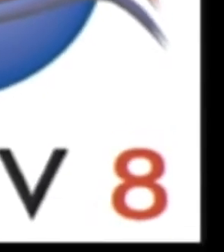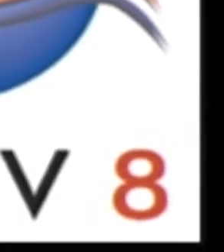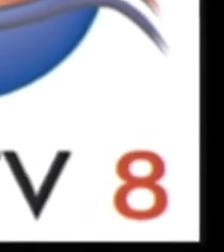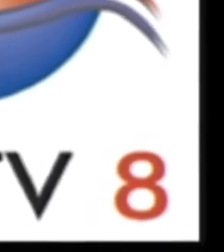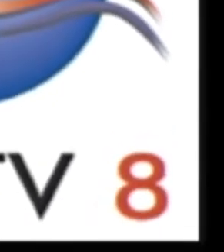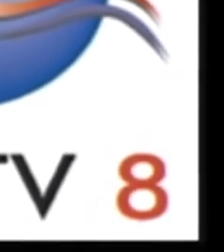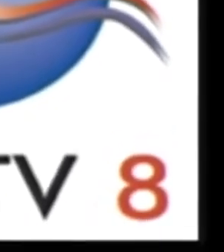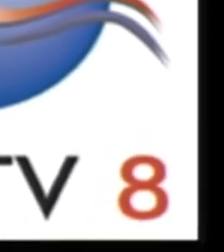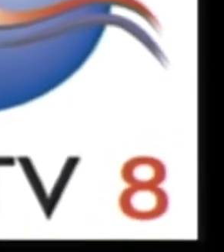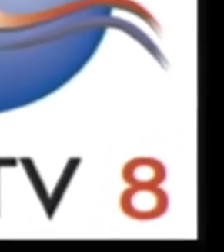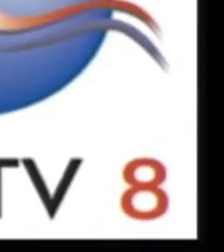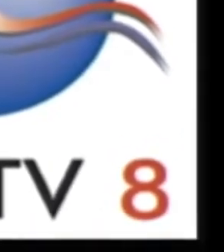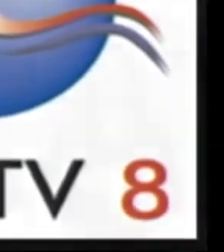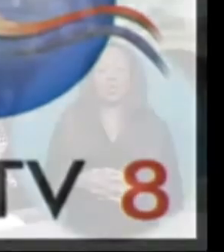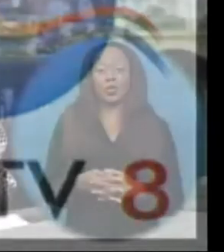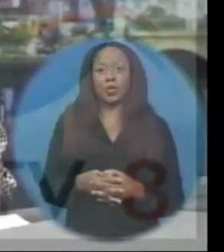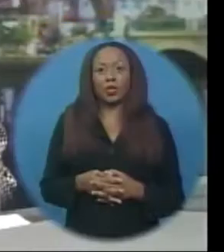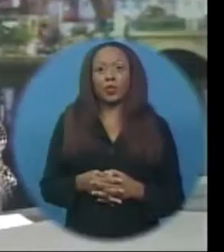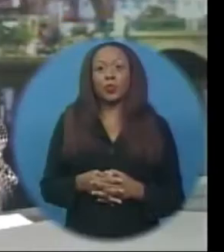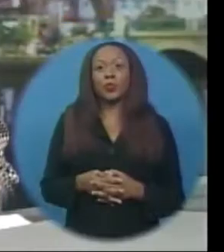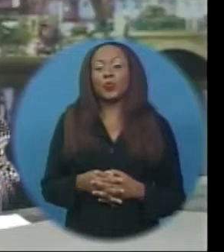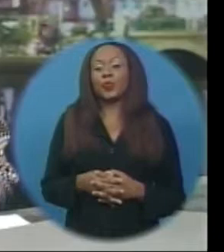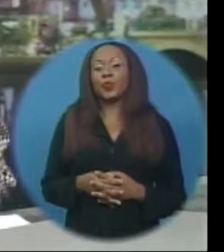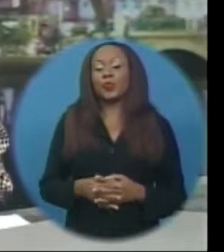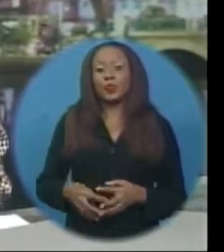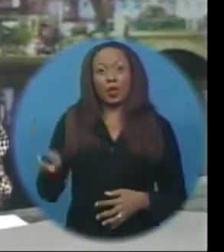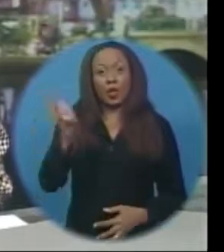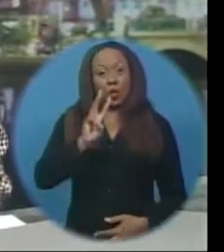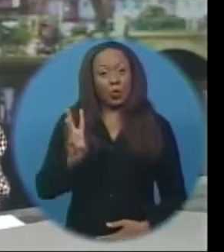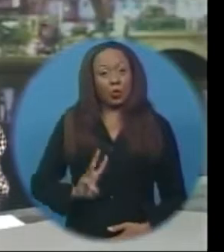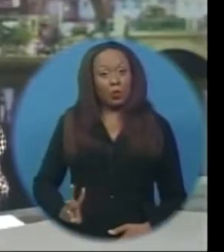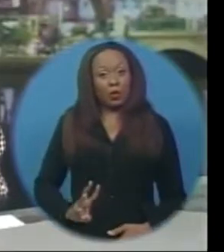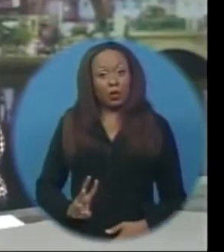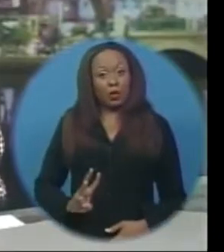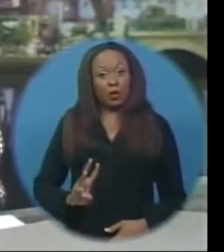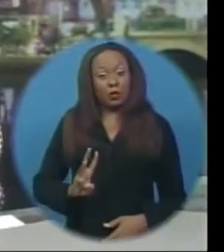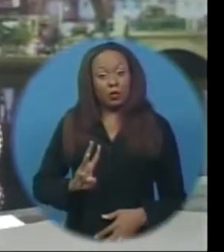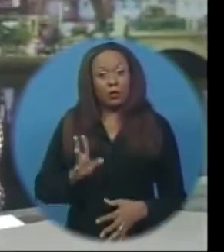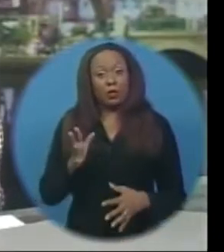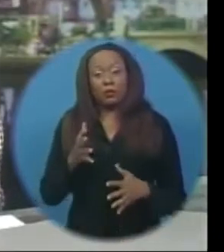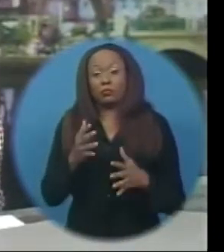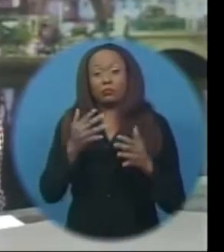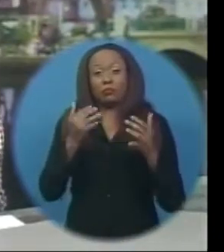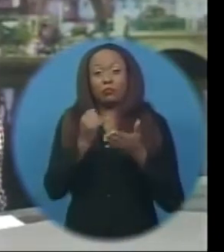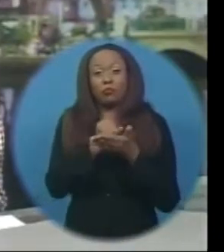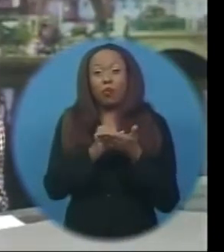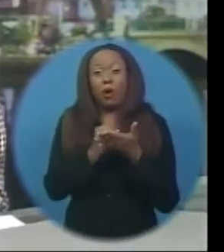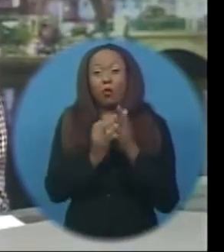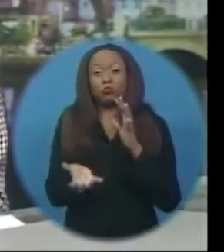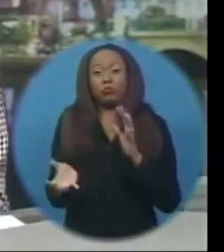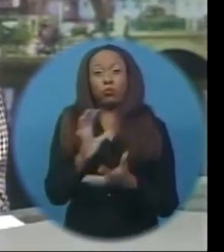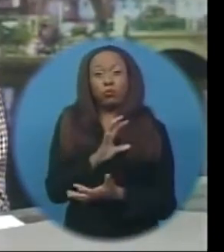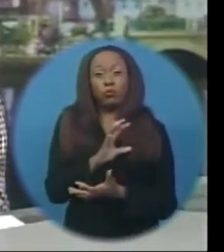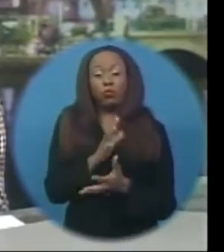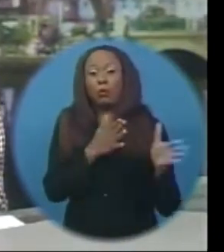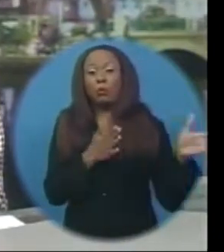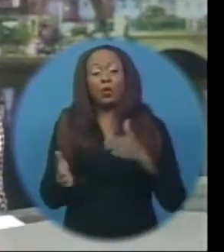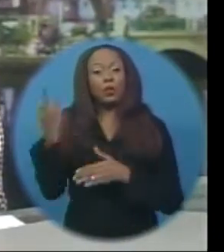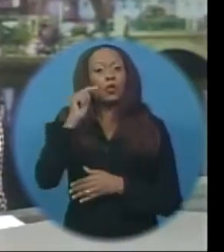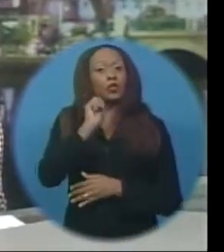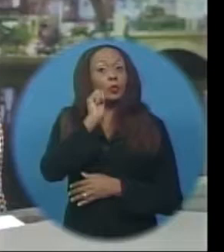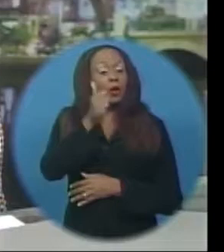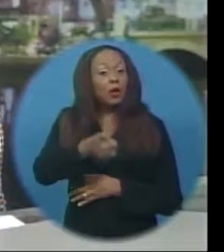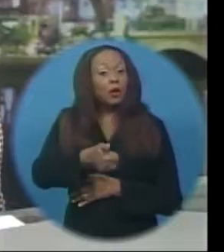Shane Jones, CBC News. Well, weather forecasts have spoiled plans for the opening ceremony of